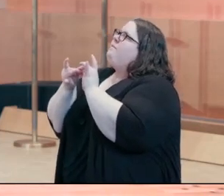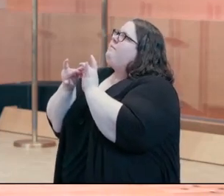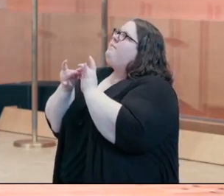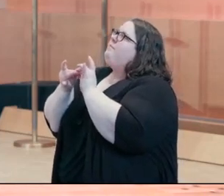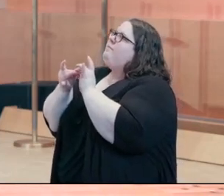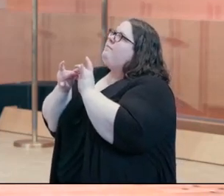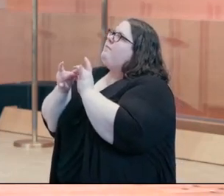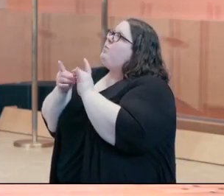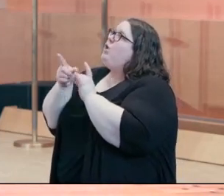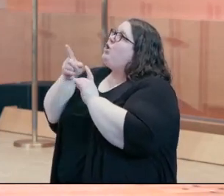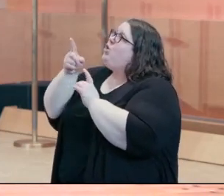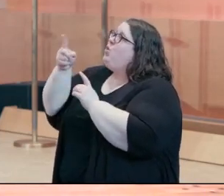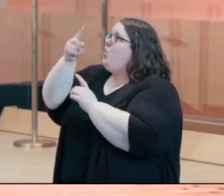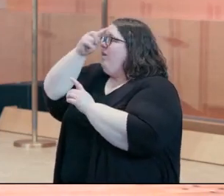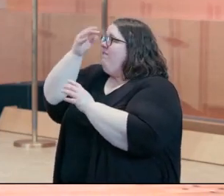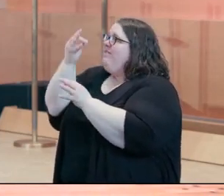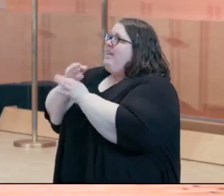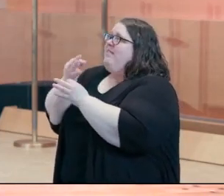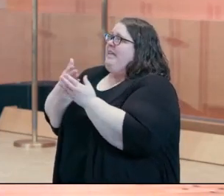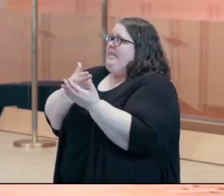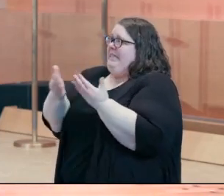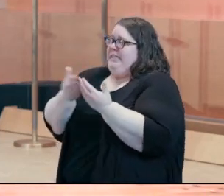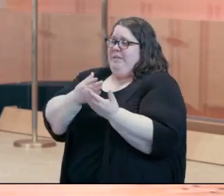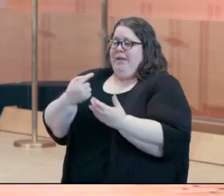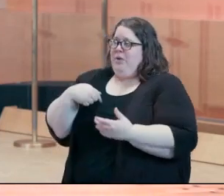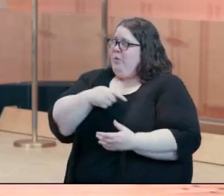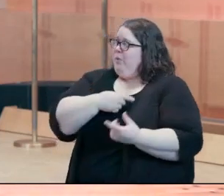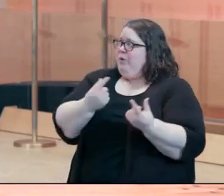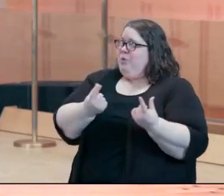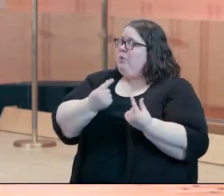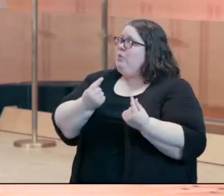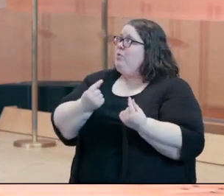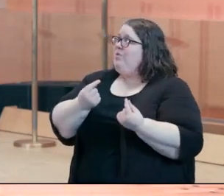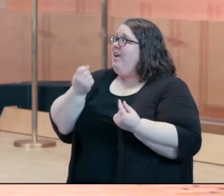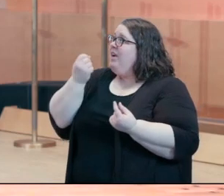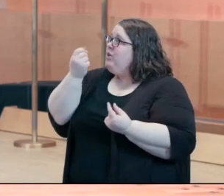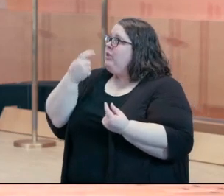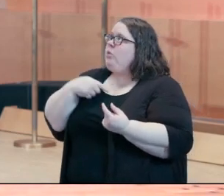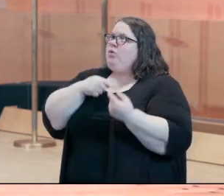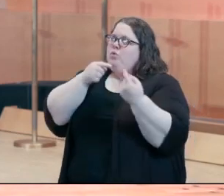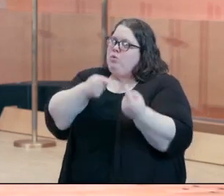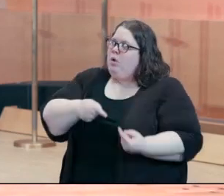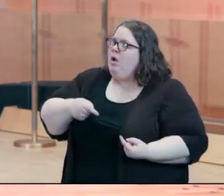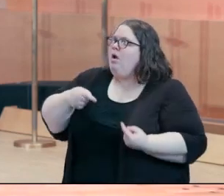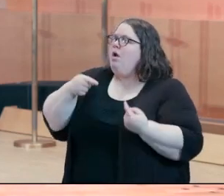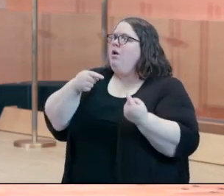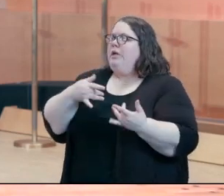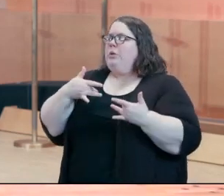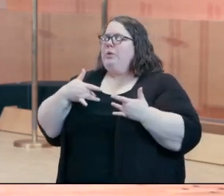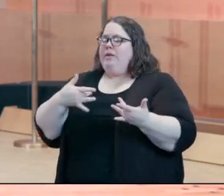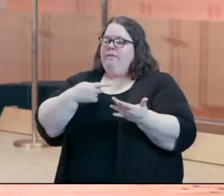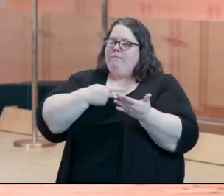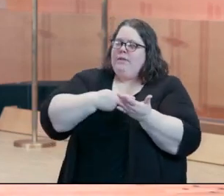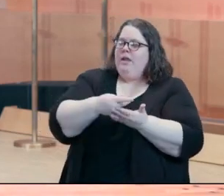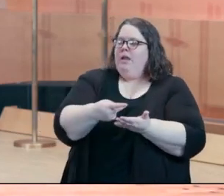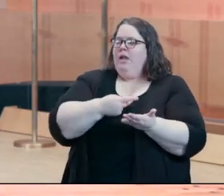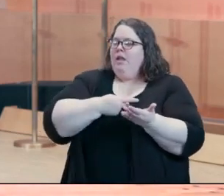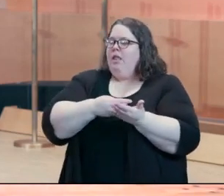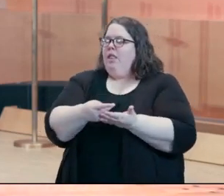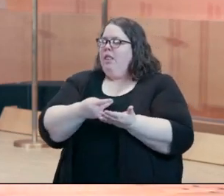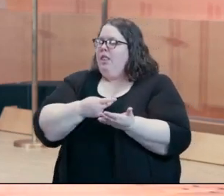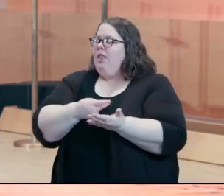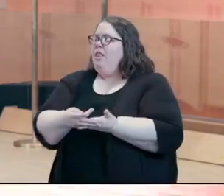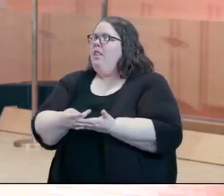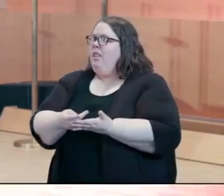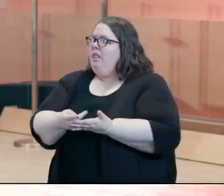where you'll be faithful no matter what, because we struggle. We have so many failures. And yet, Lord, because of the